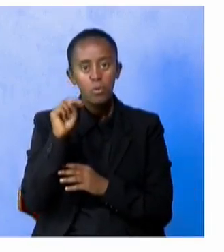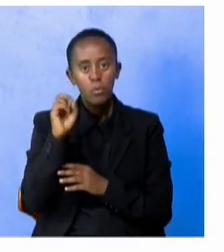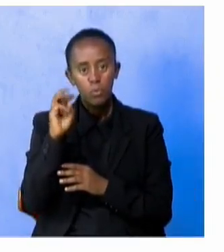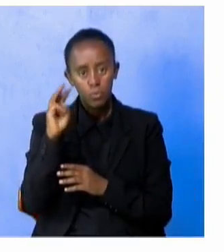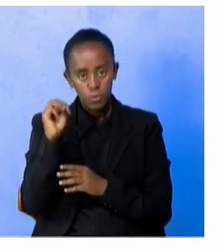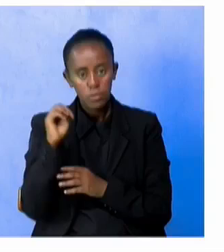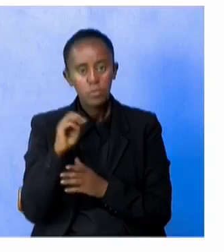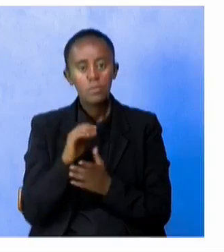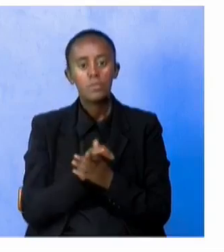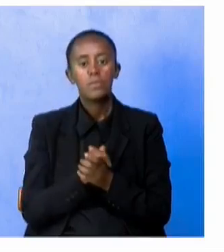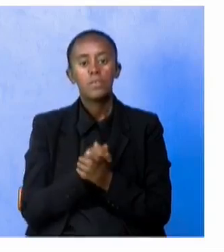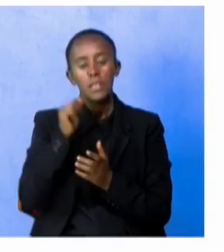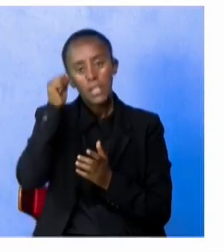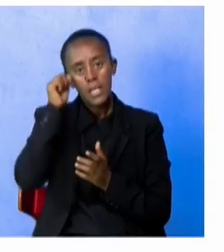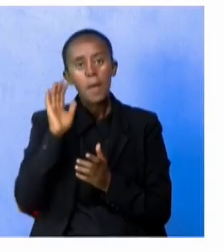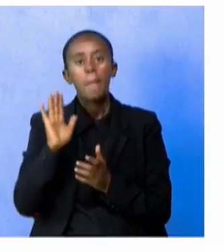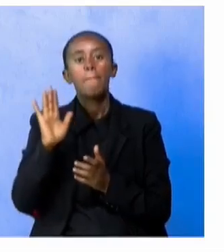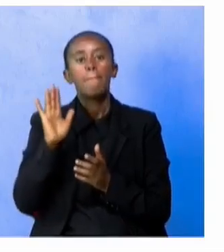since